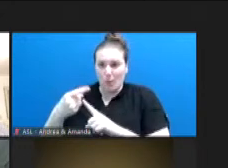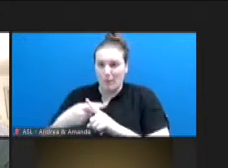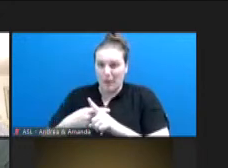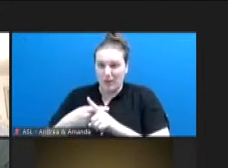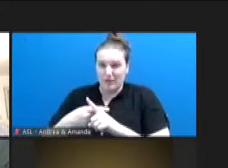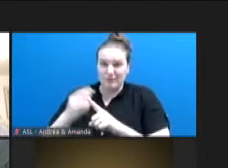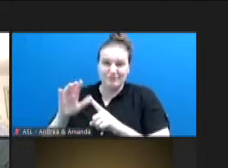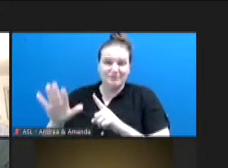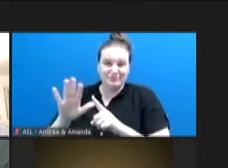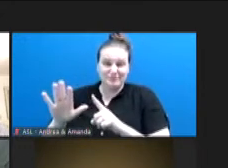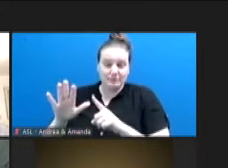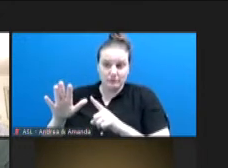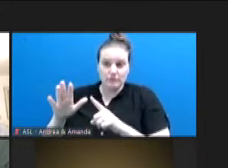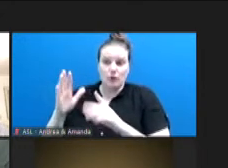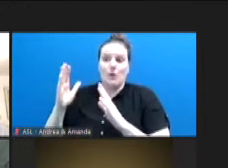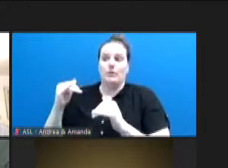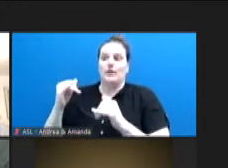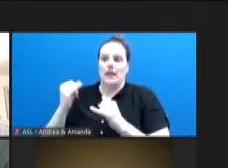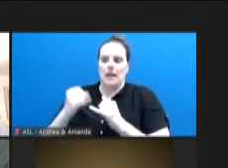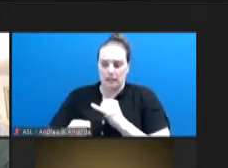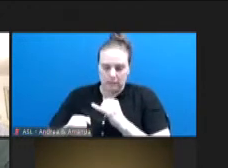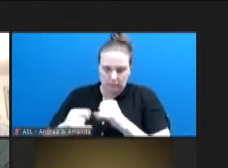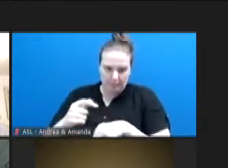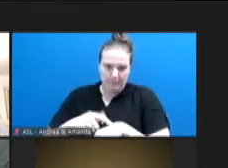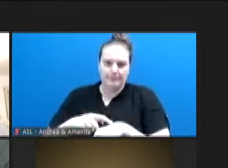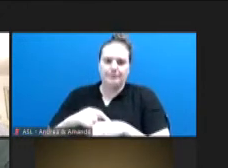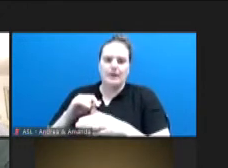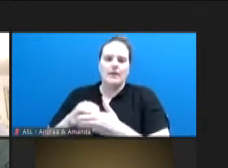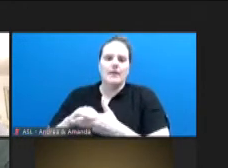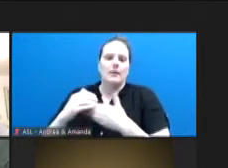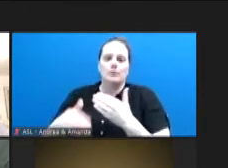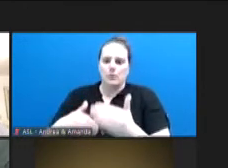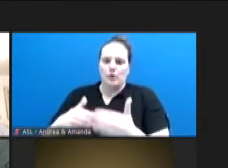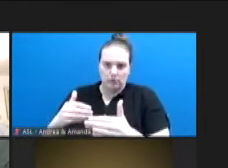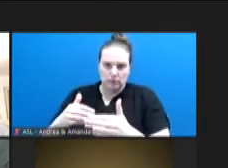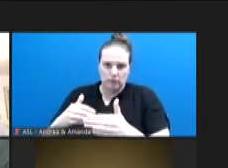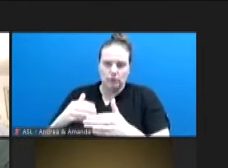the latest. And then that process